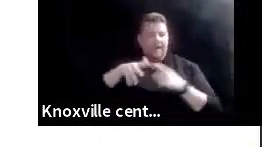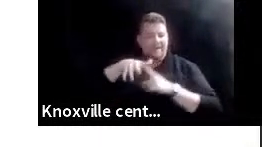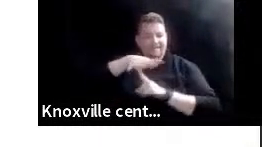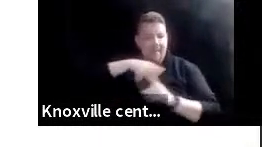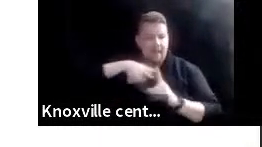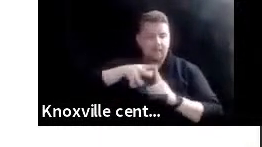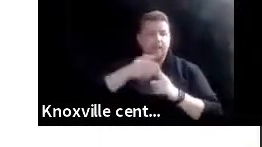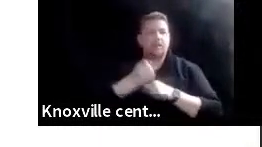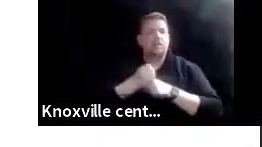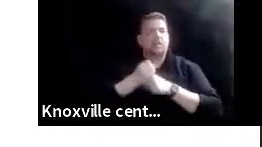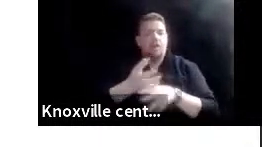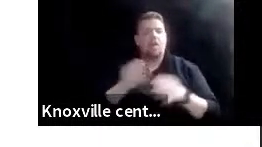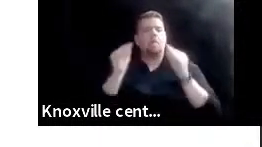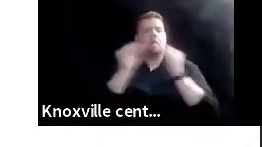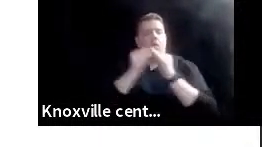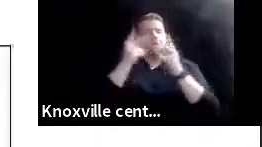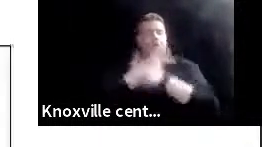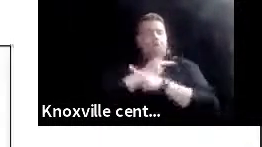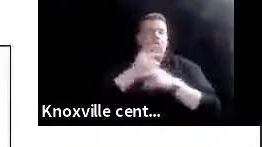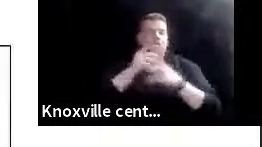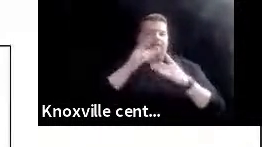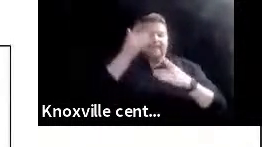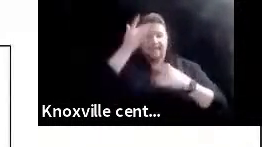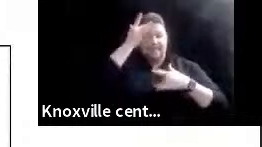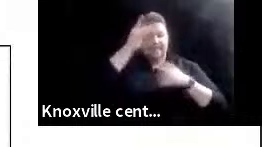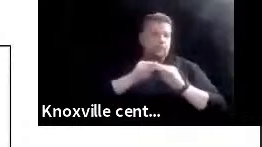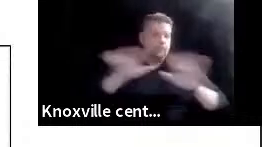to increase disease transmission.